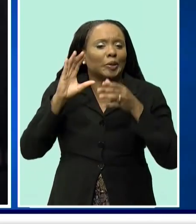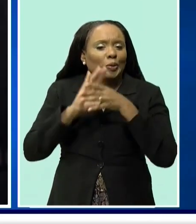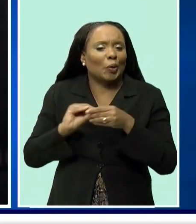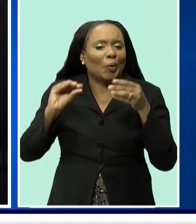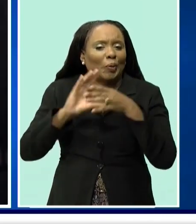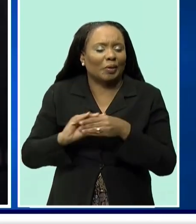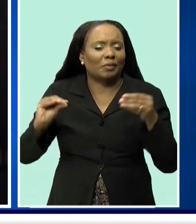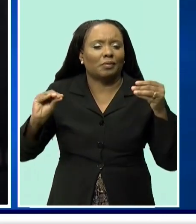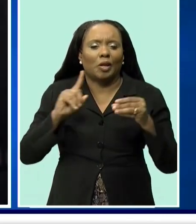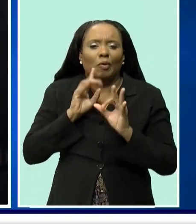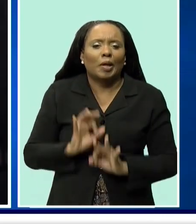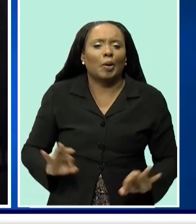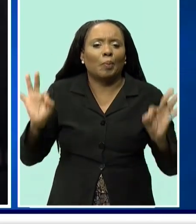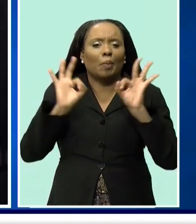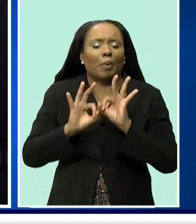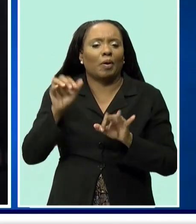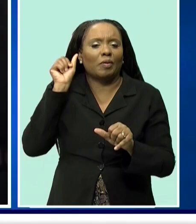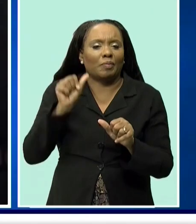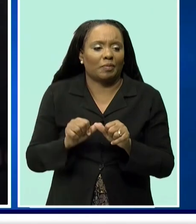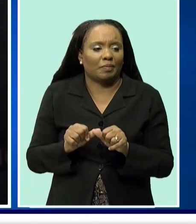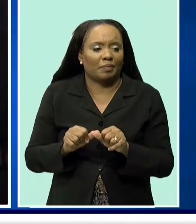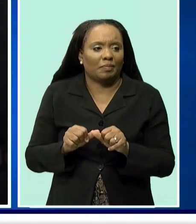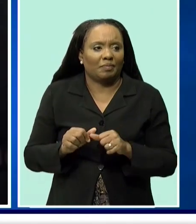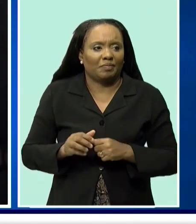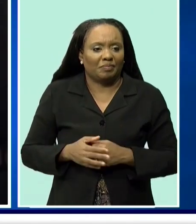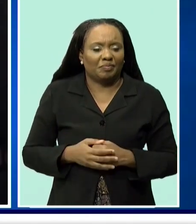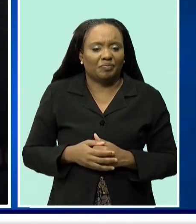And we have to urge